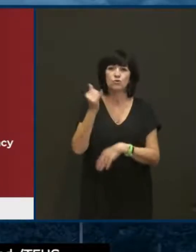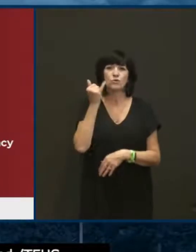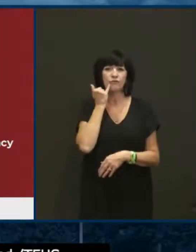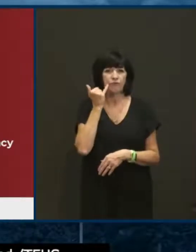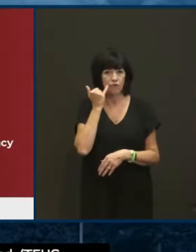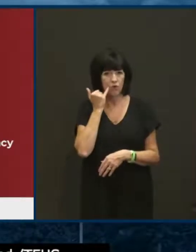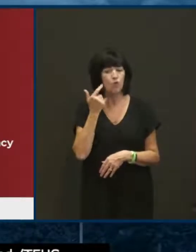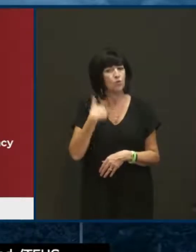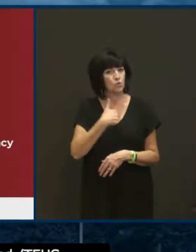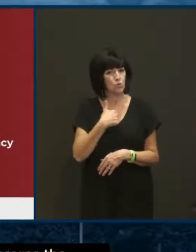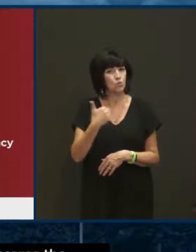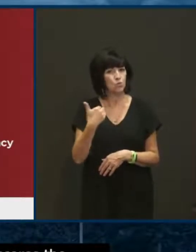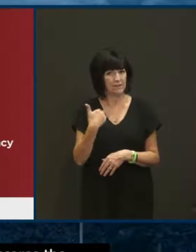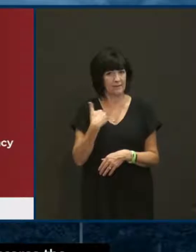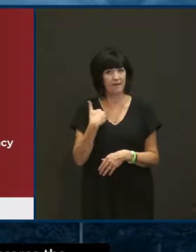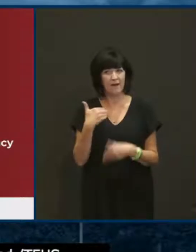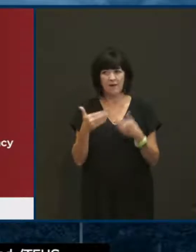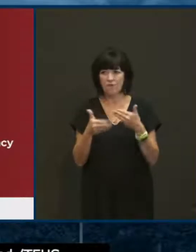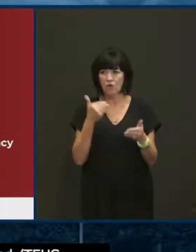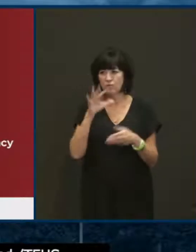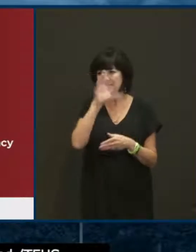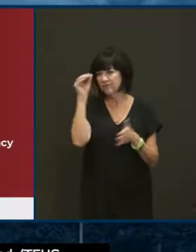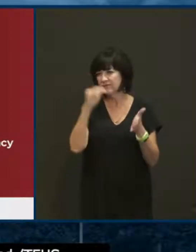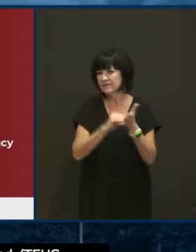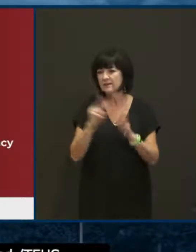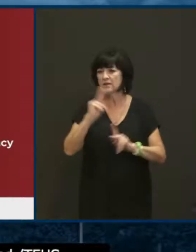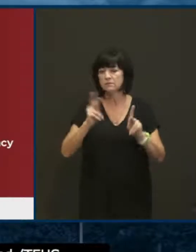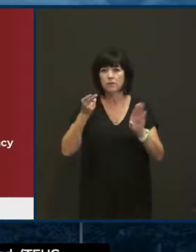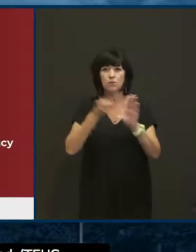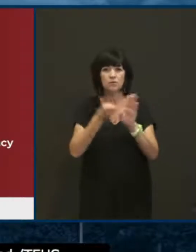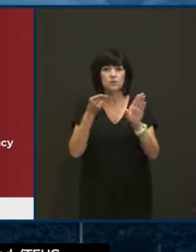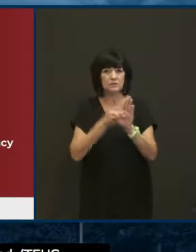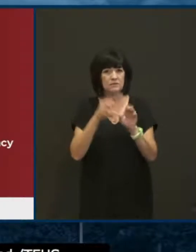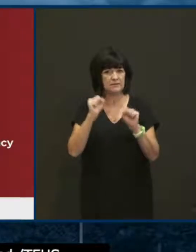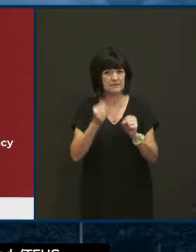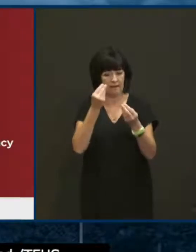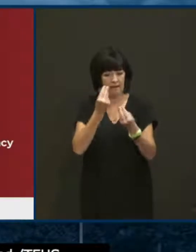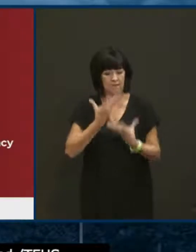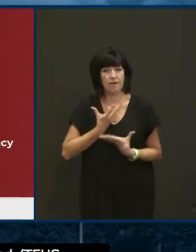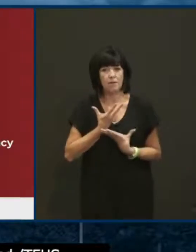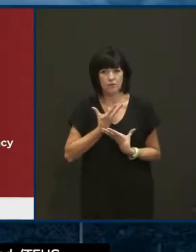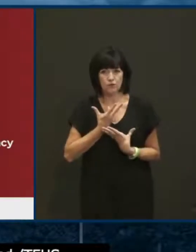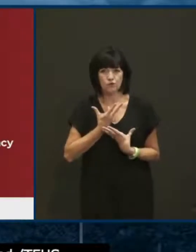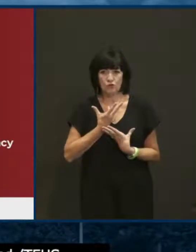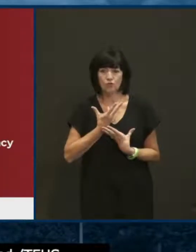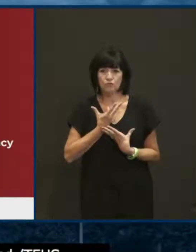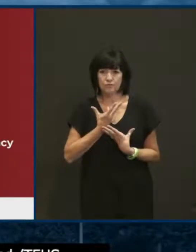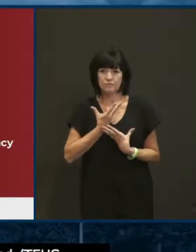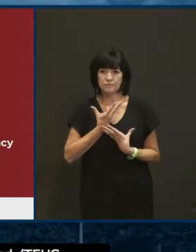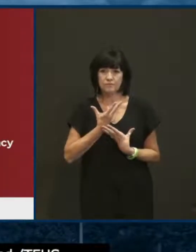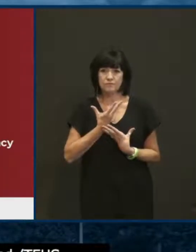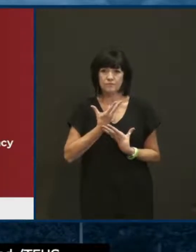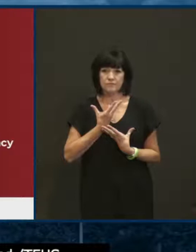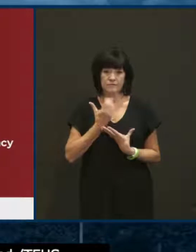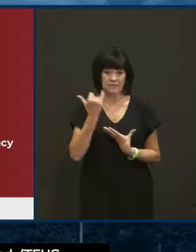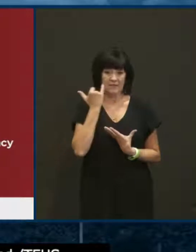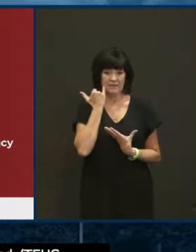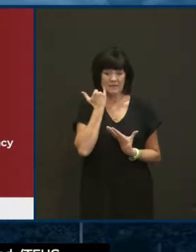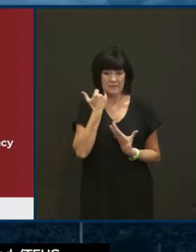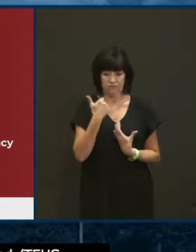anonymously, voluntarily in COVID Alert DE, which would let you know in the instance that you gave that if you